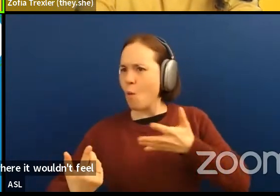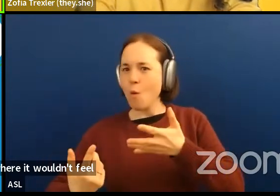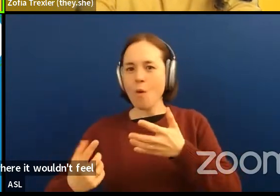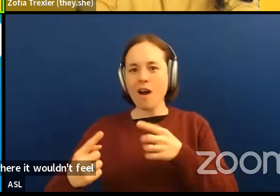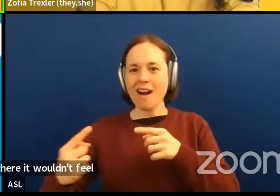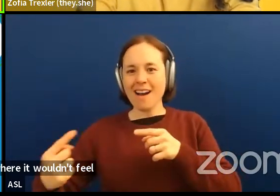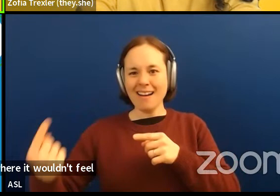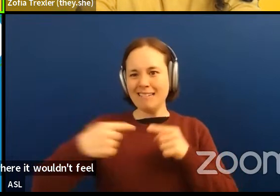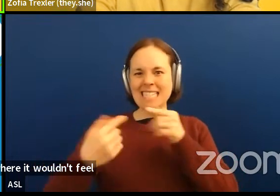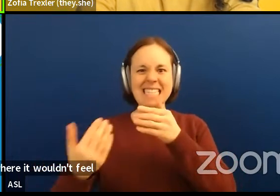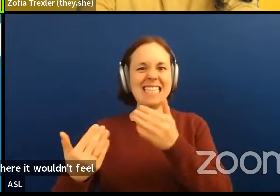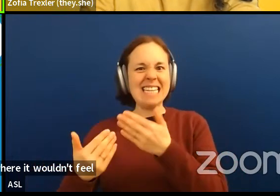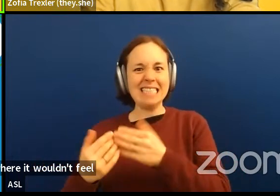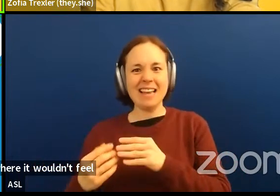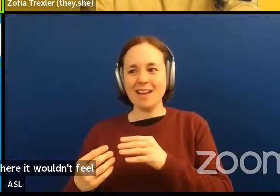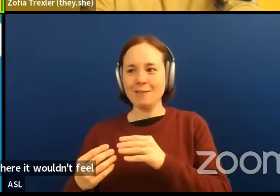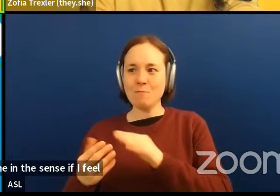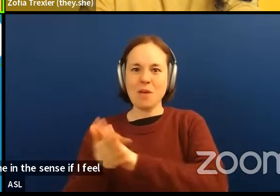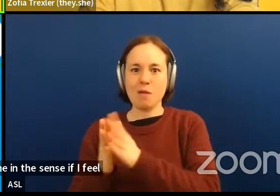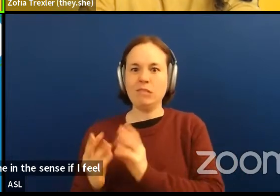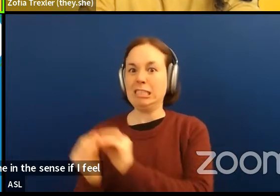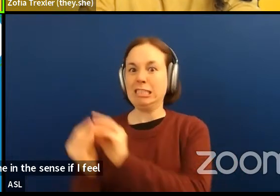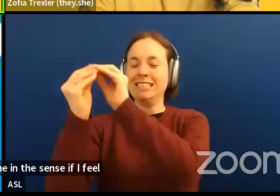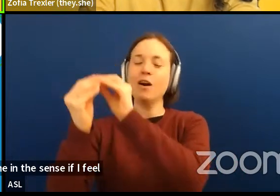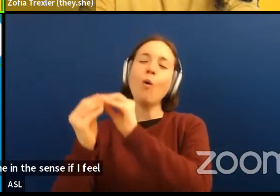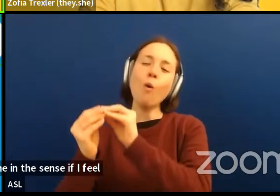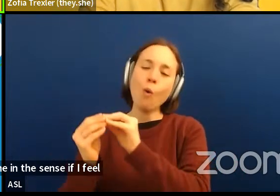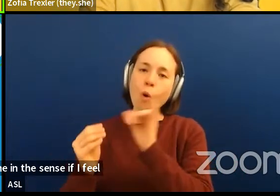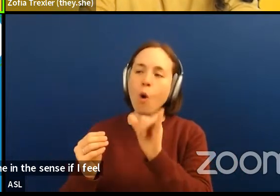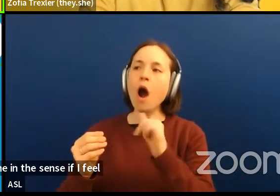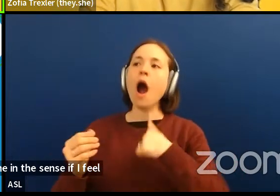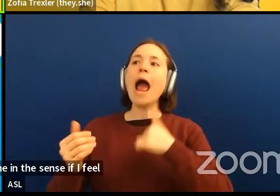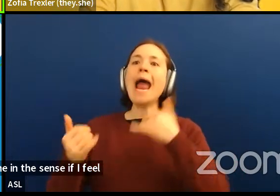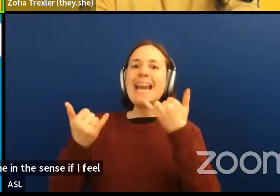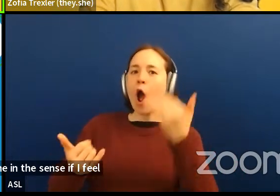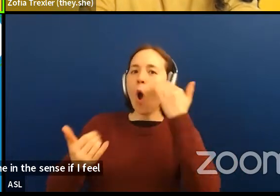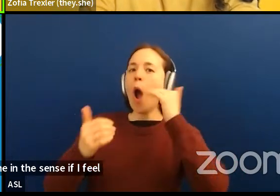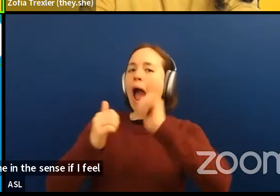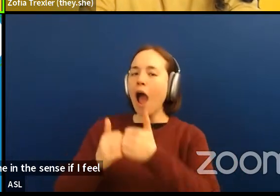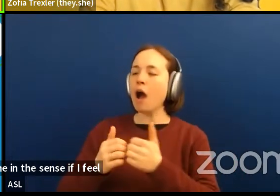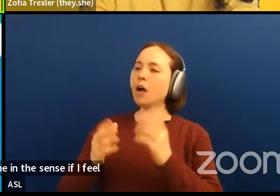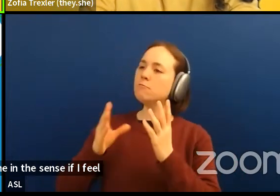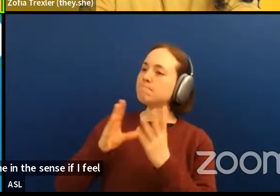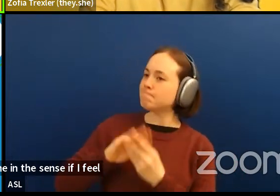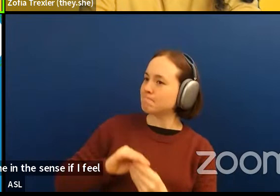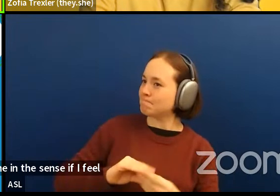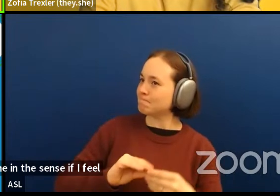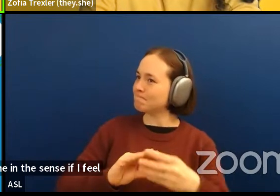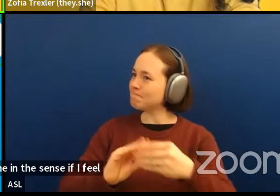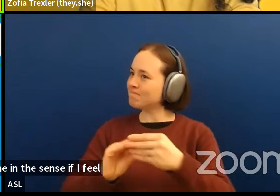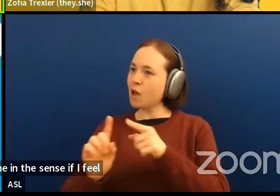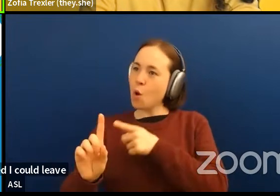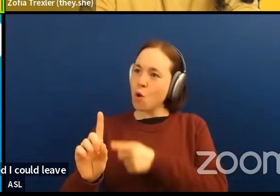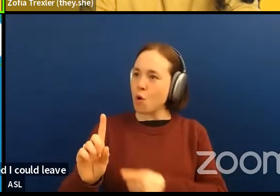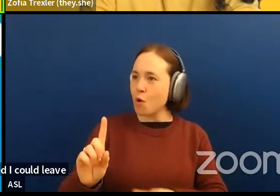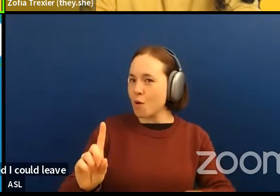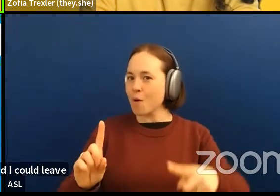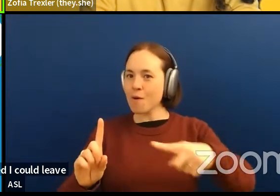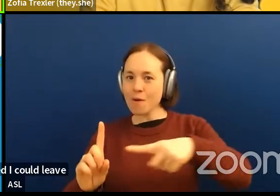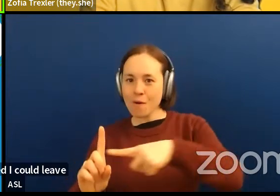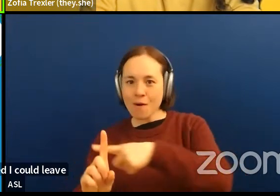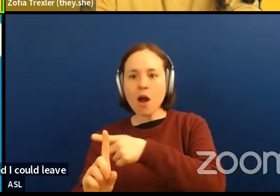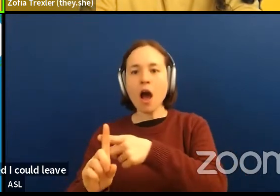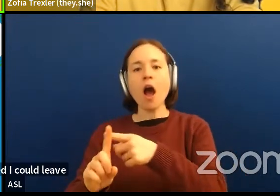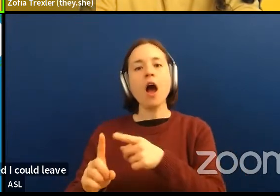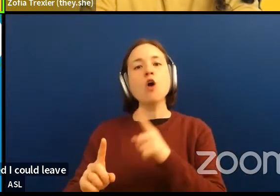I could lead it in a very safe way that is a safe space for both me and the person that